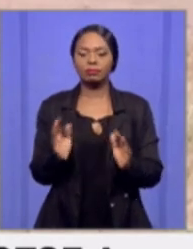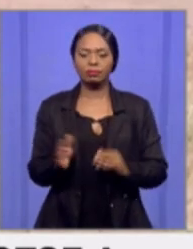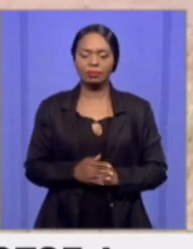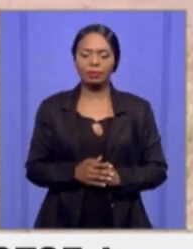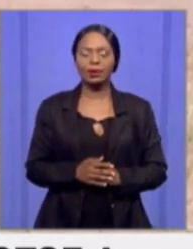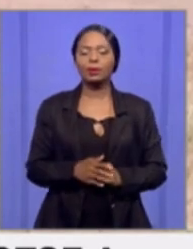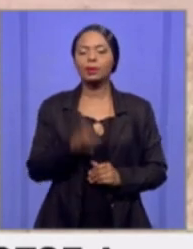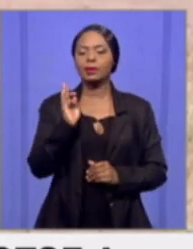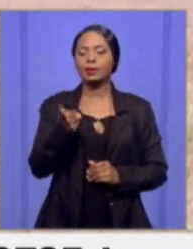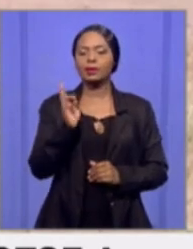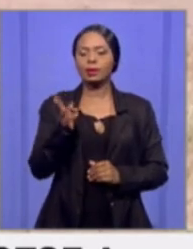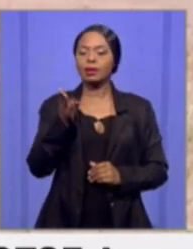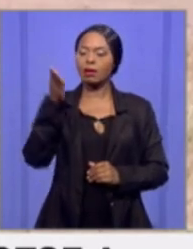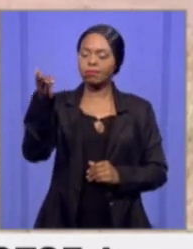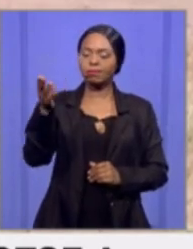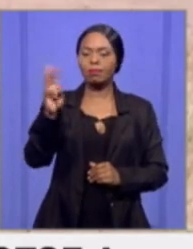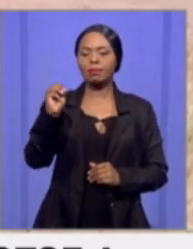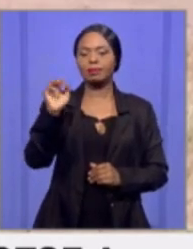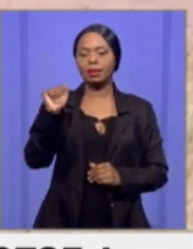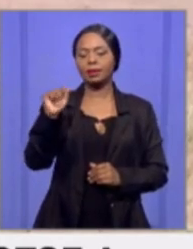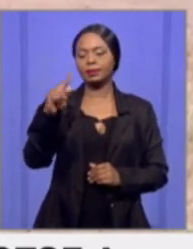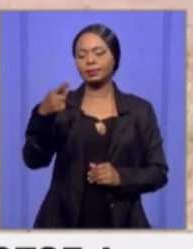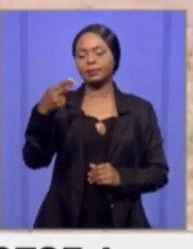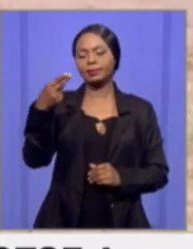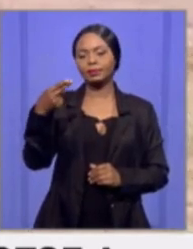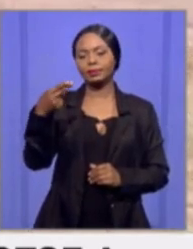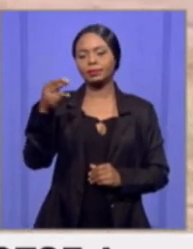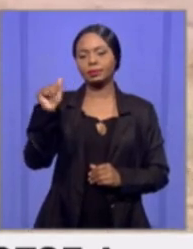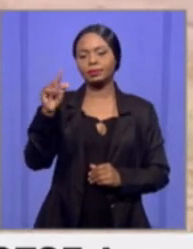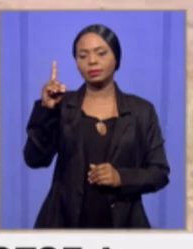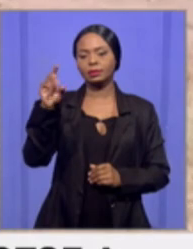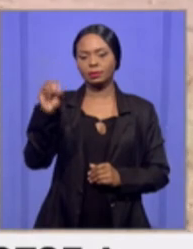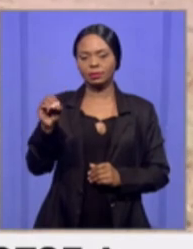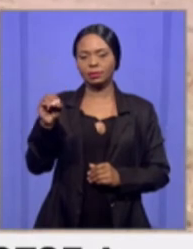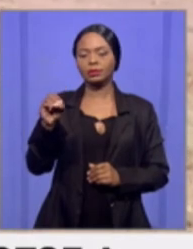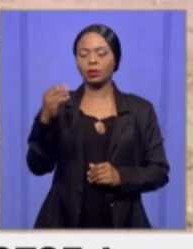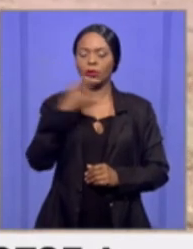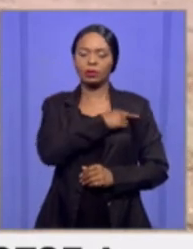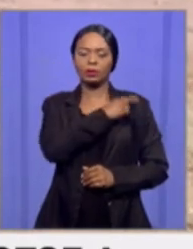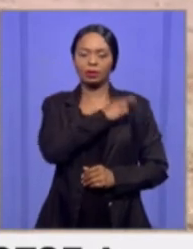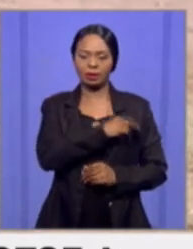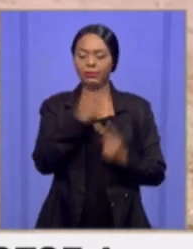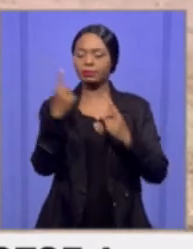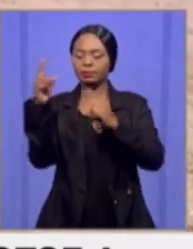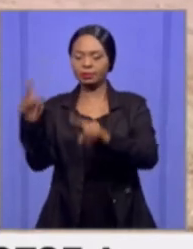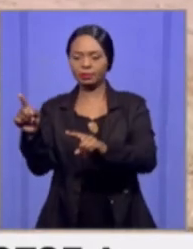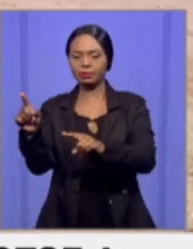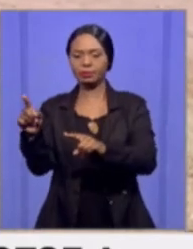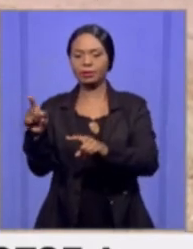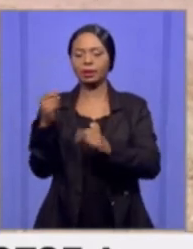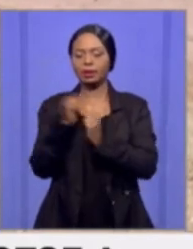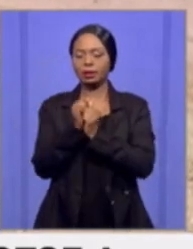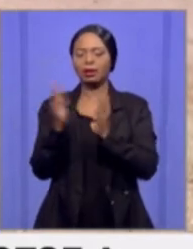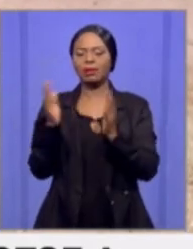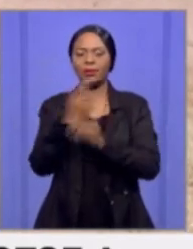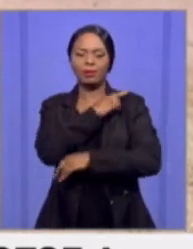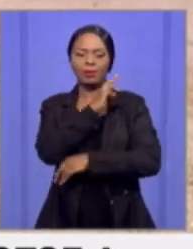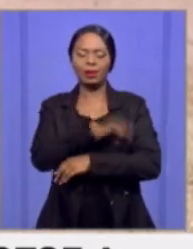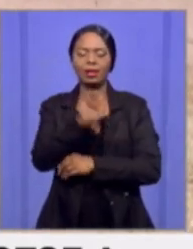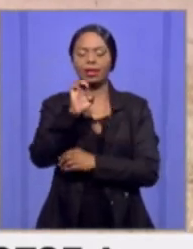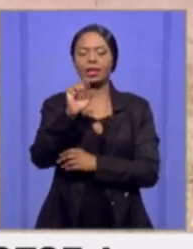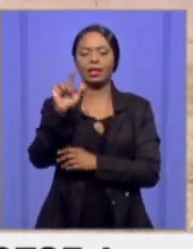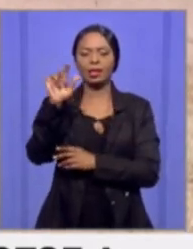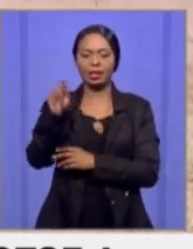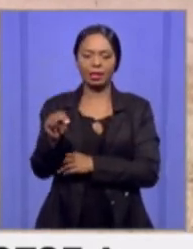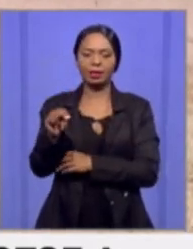mo kgone ba le ko Makhado Hospital ba ile ba re before ba ya Makhado Hospital ba thomile ka kwa sepetlela sa Ilem mo ba